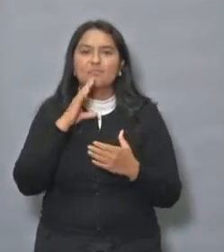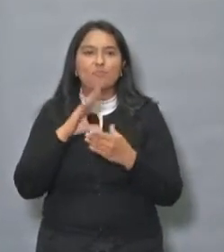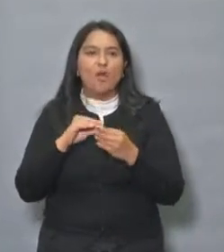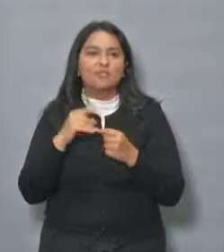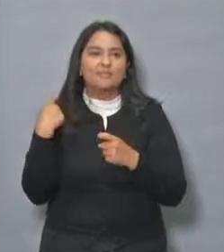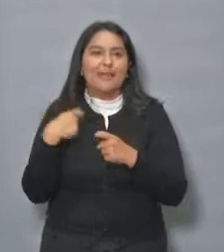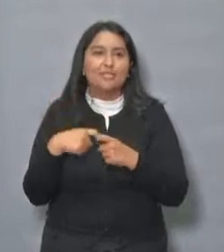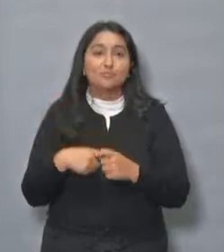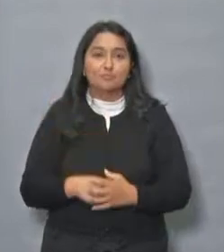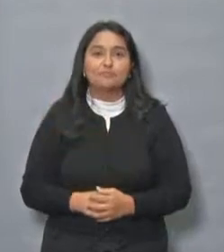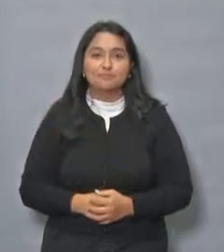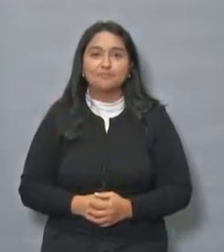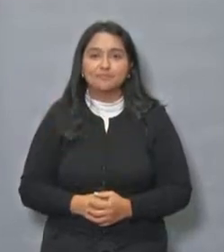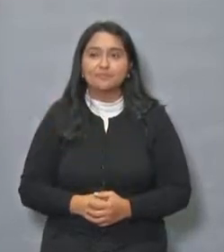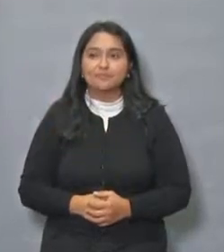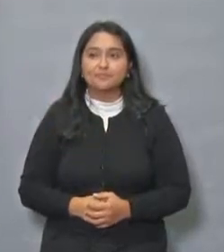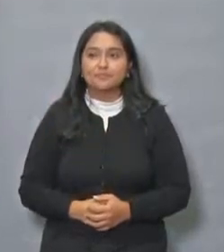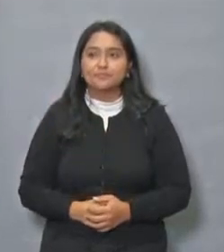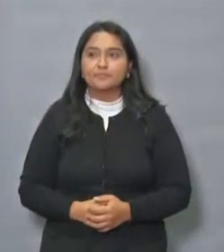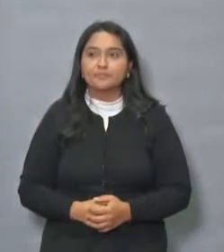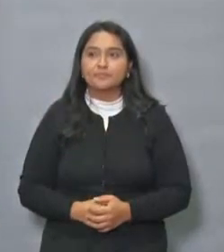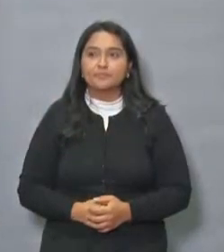Spanish.